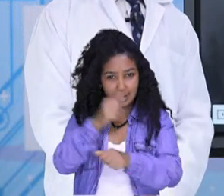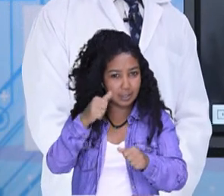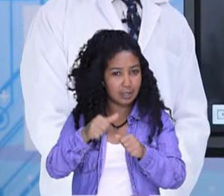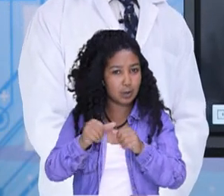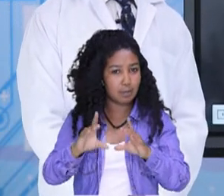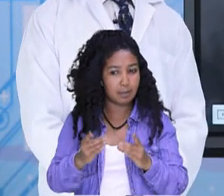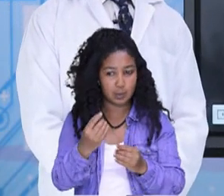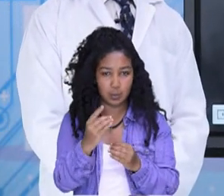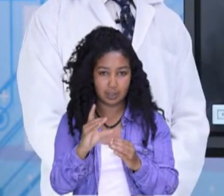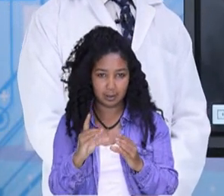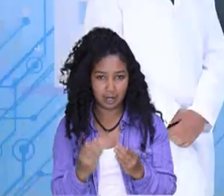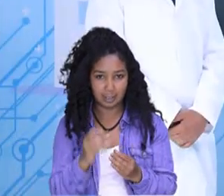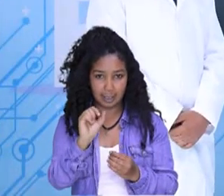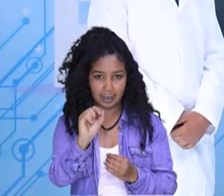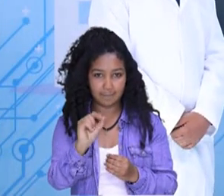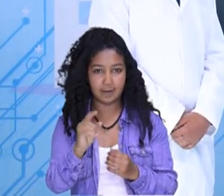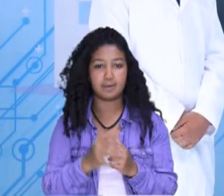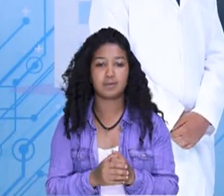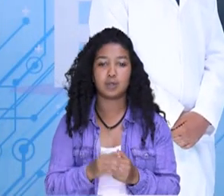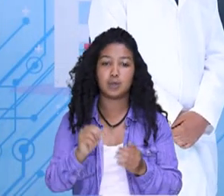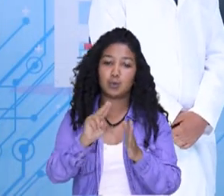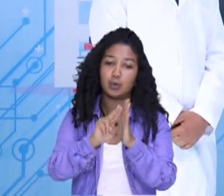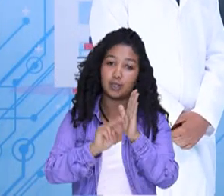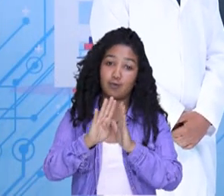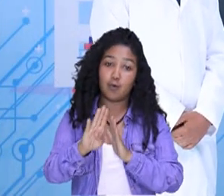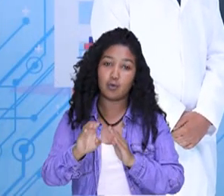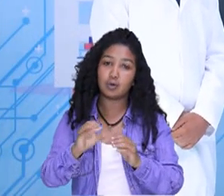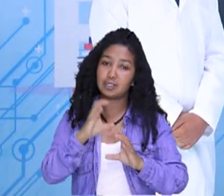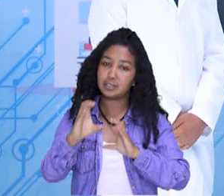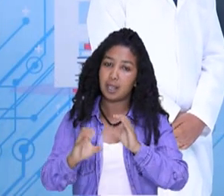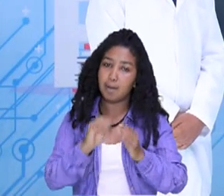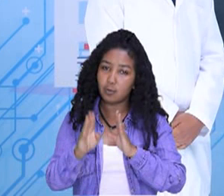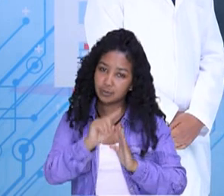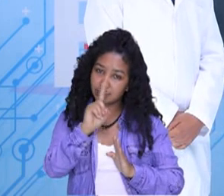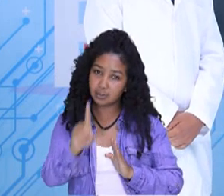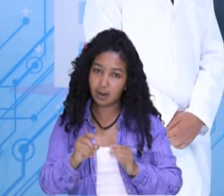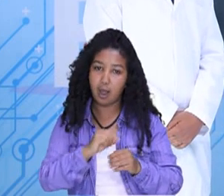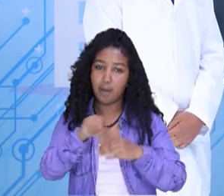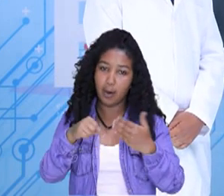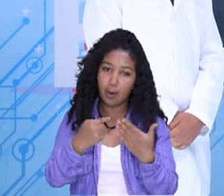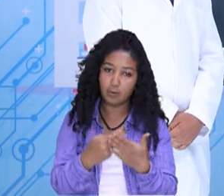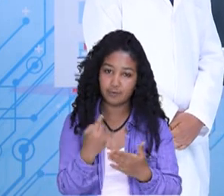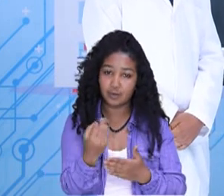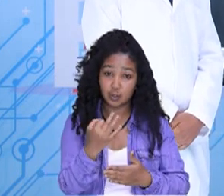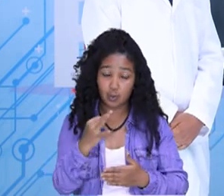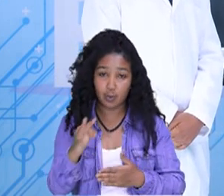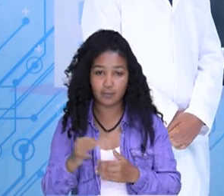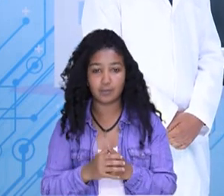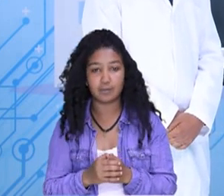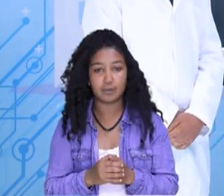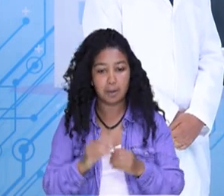remember in your grade 11, unit 4, cell biology, about functions